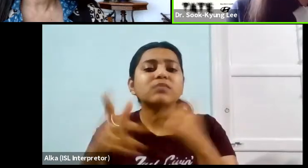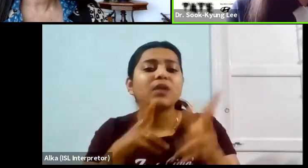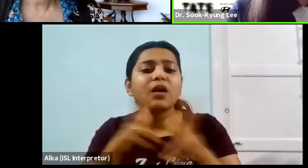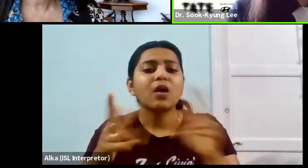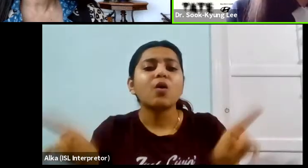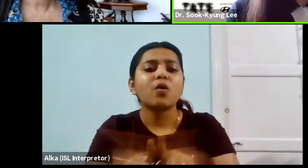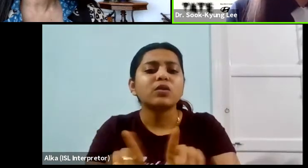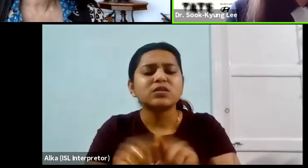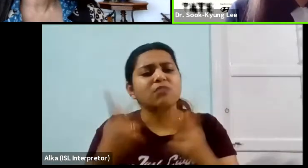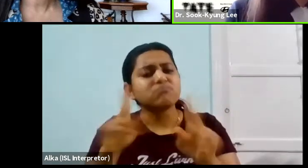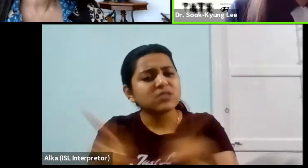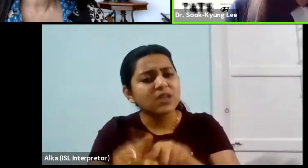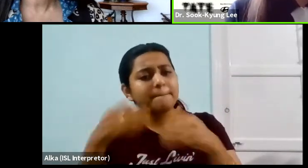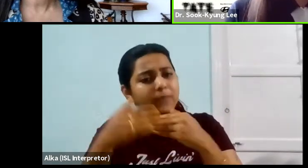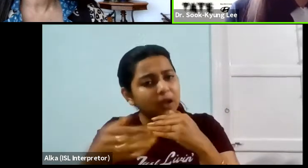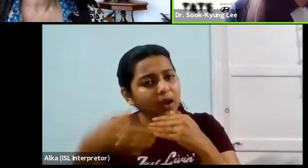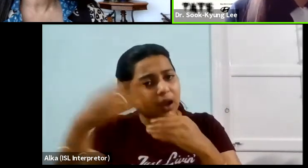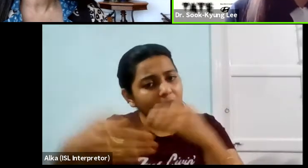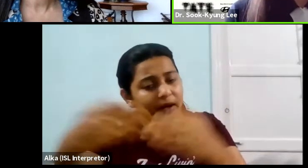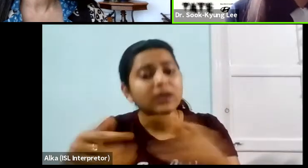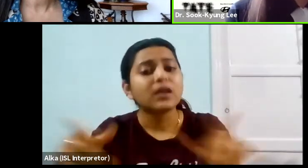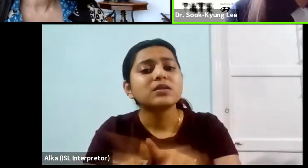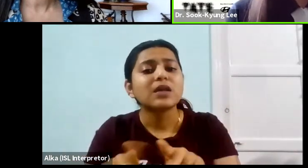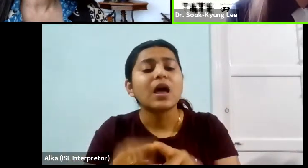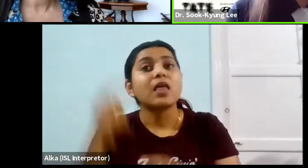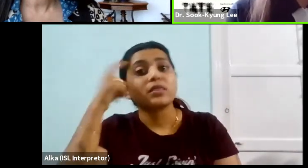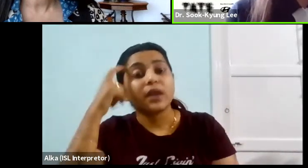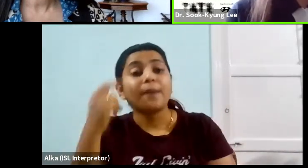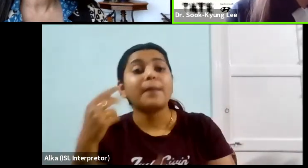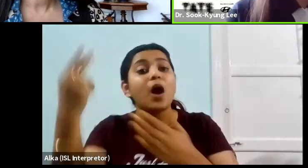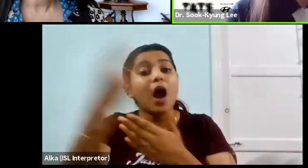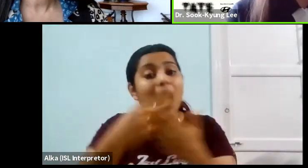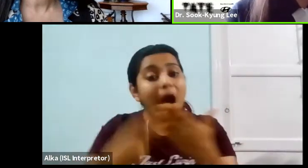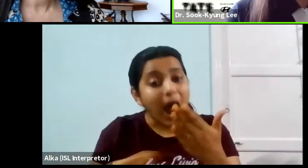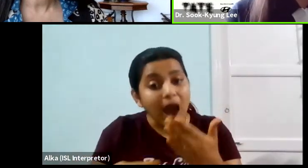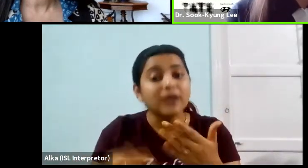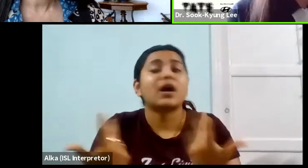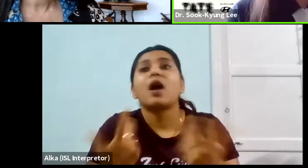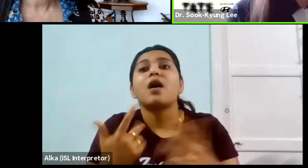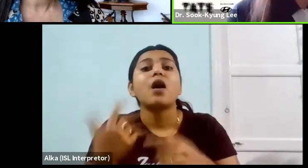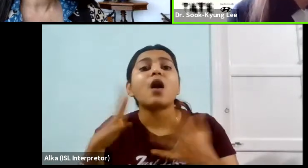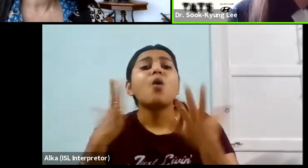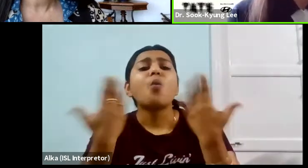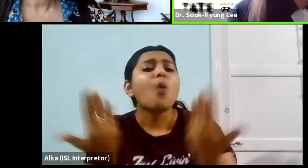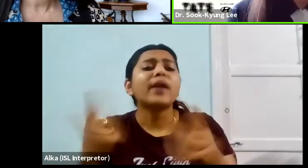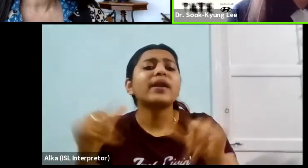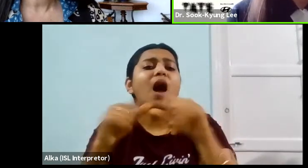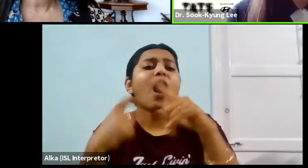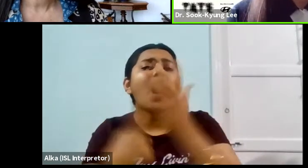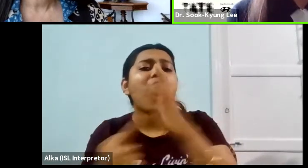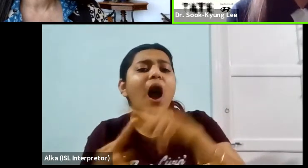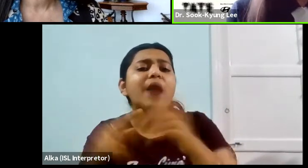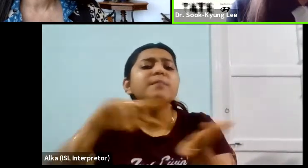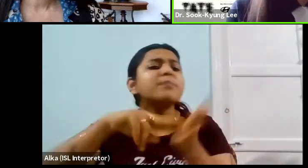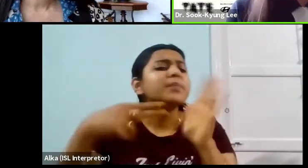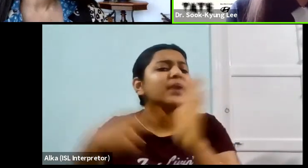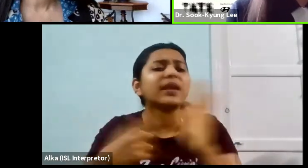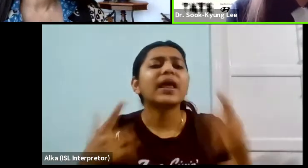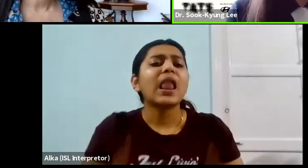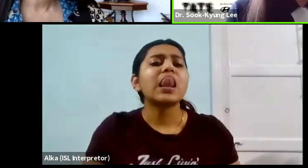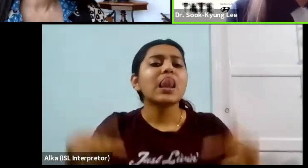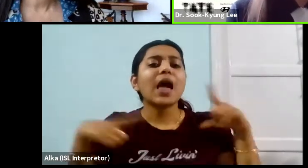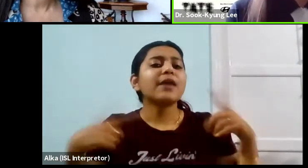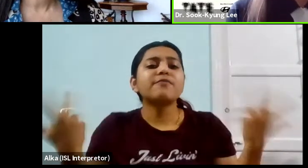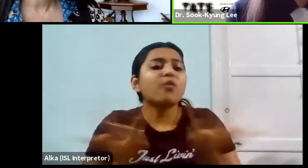can continue thinking around art and thinking around what art actually means in life in